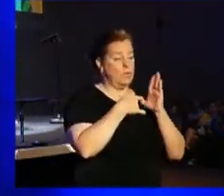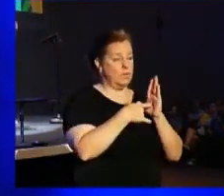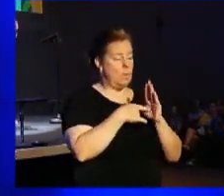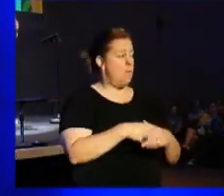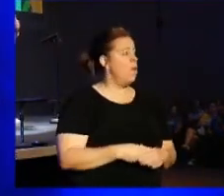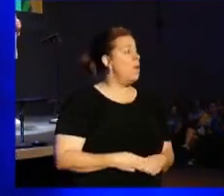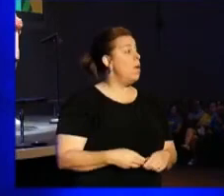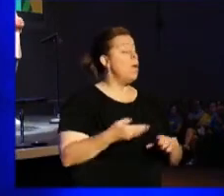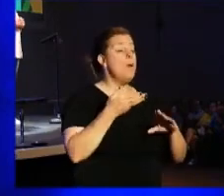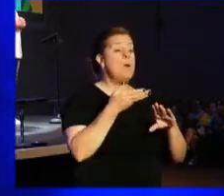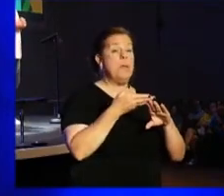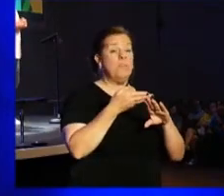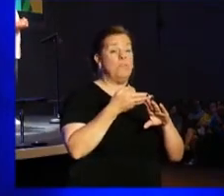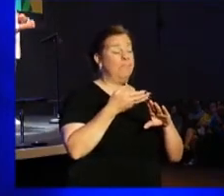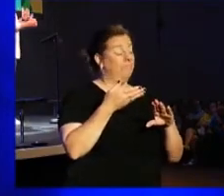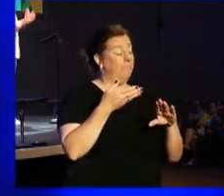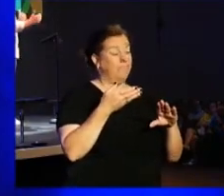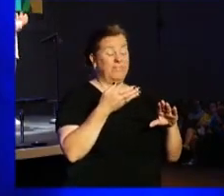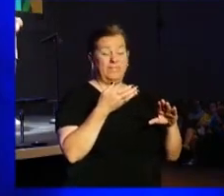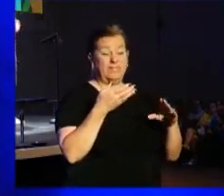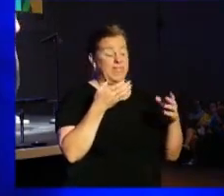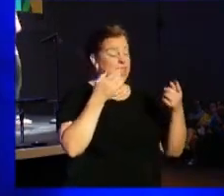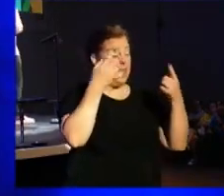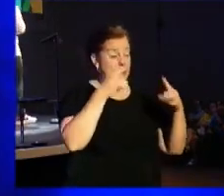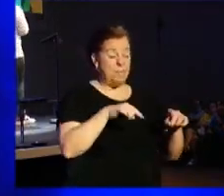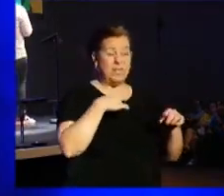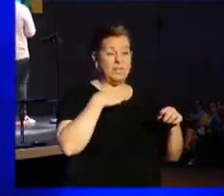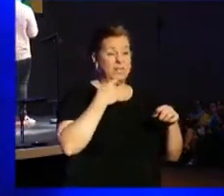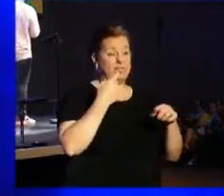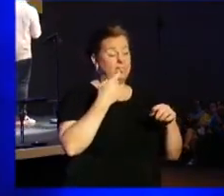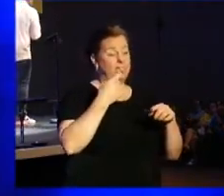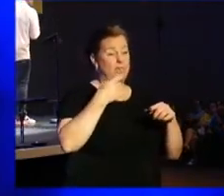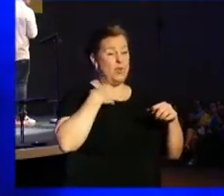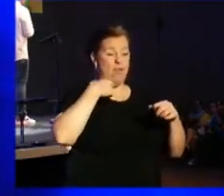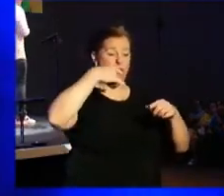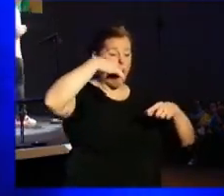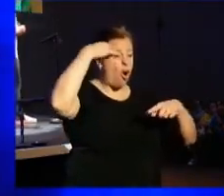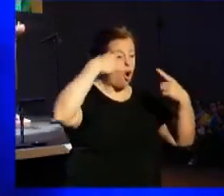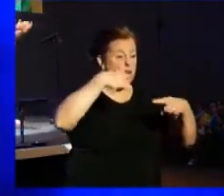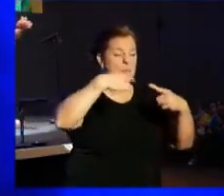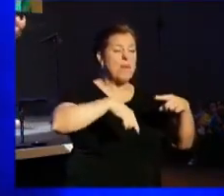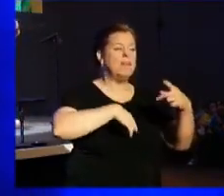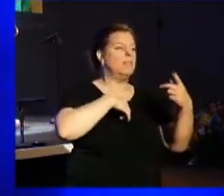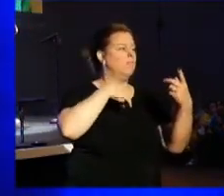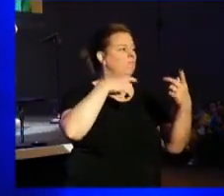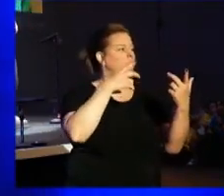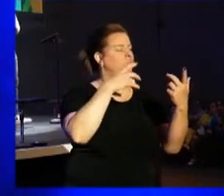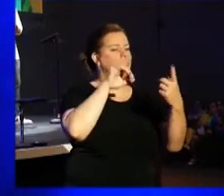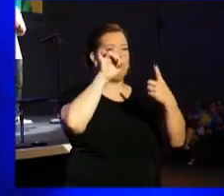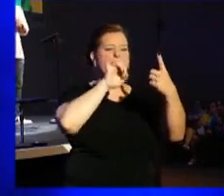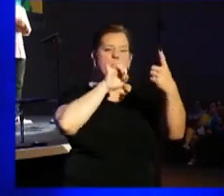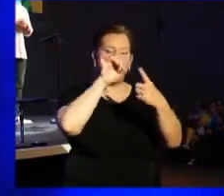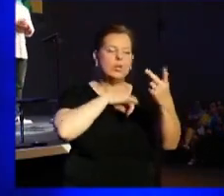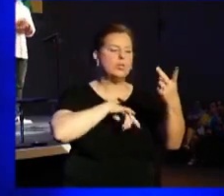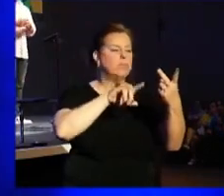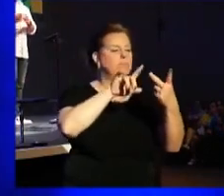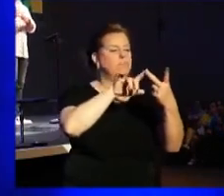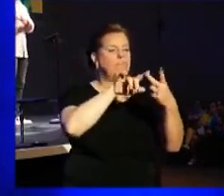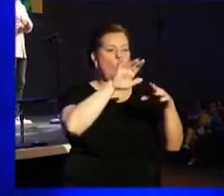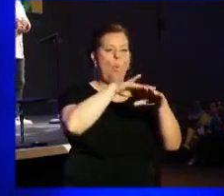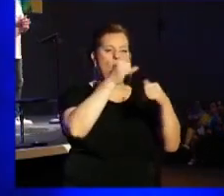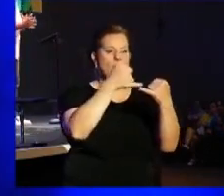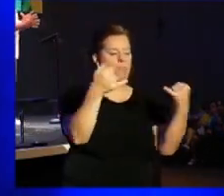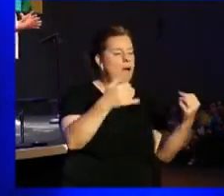And before we know it, we're in a contentious argument. In person, online, we start